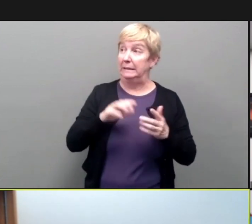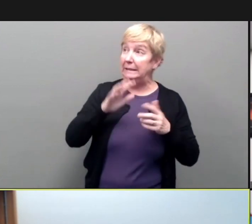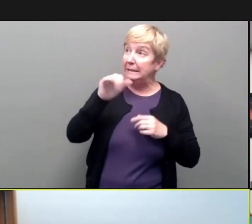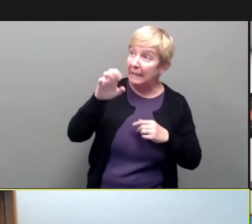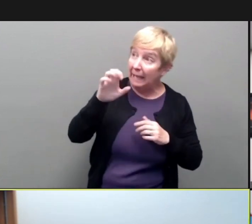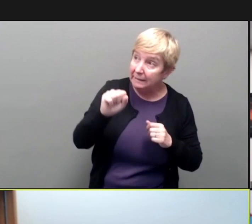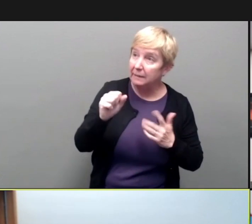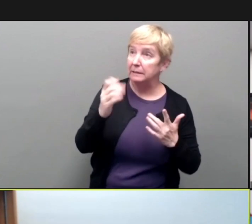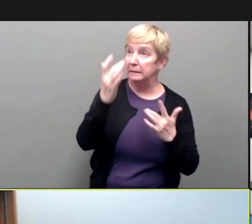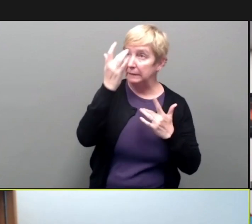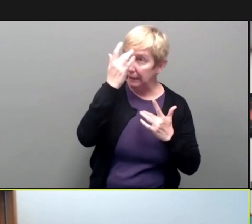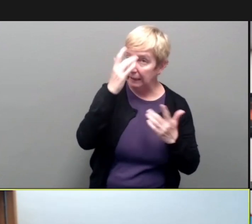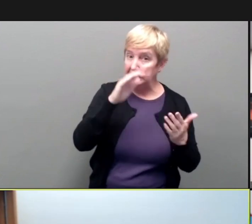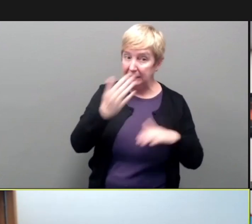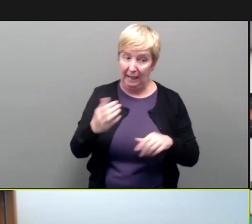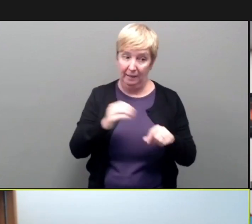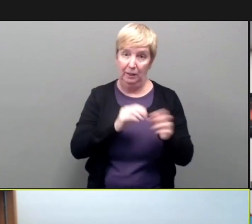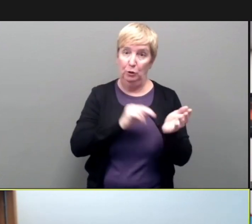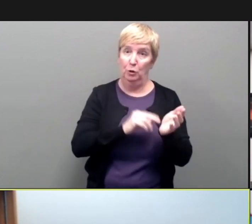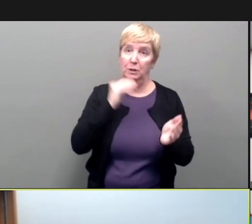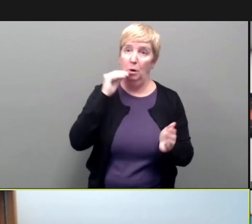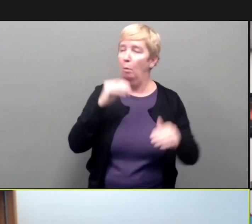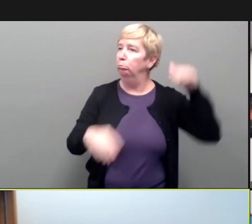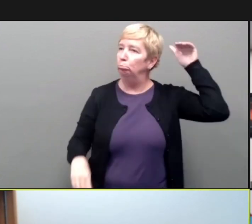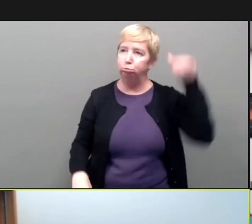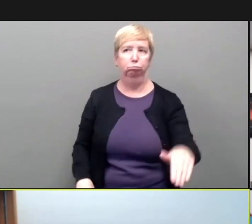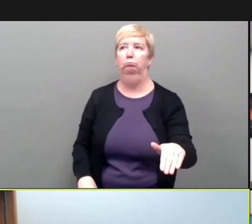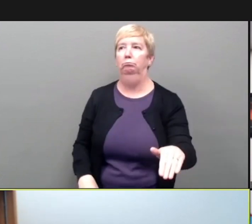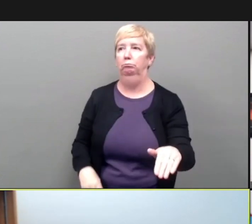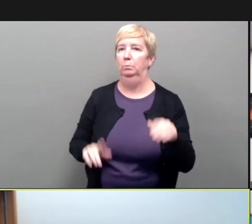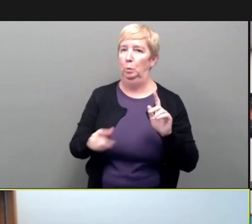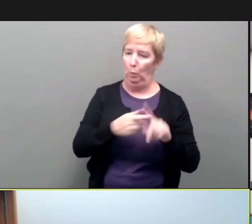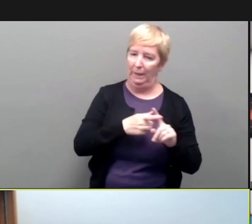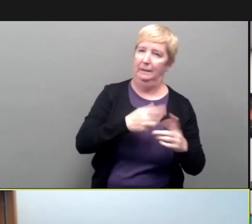and the death rates. And I